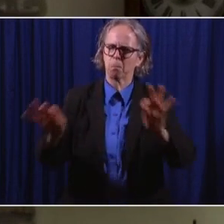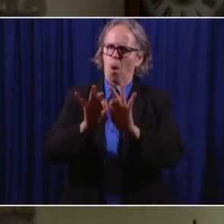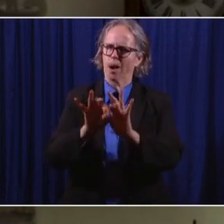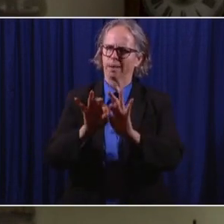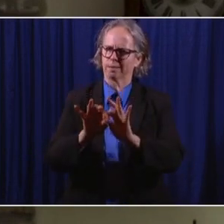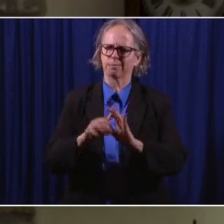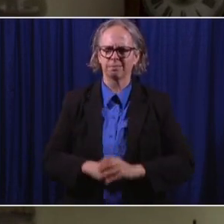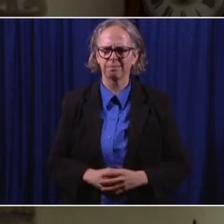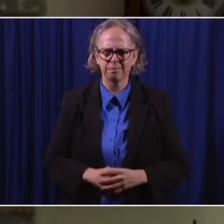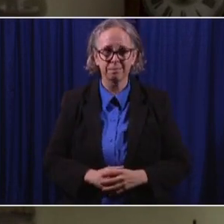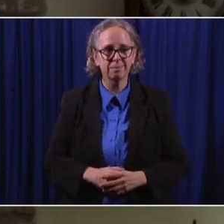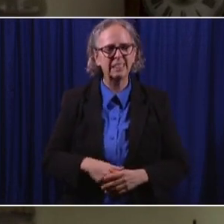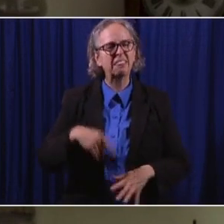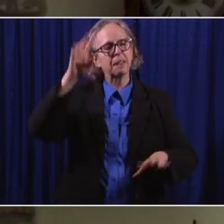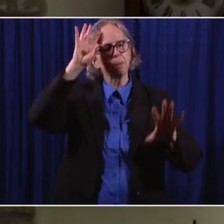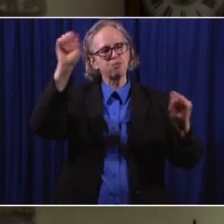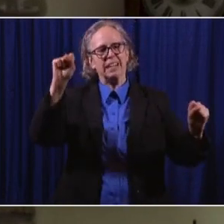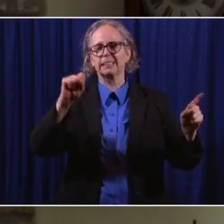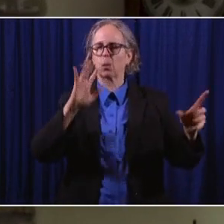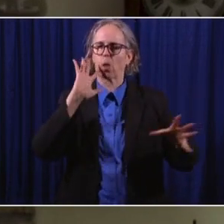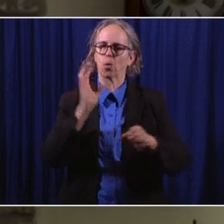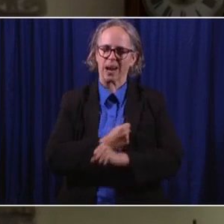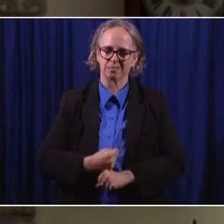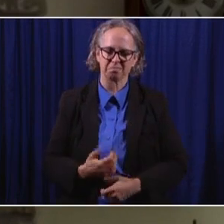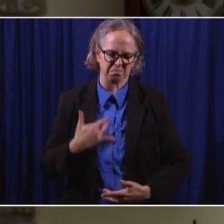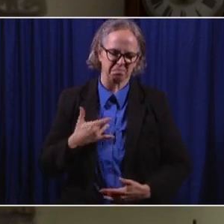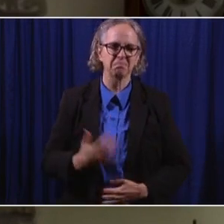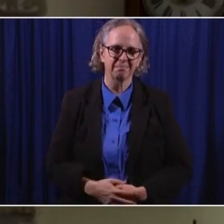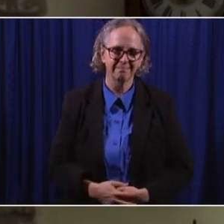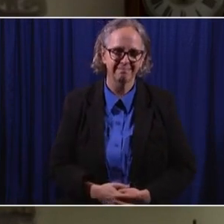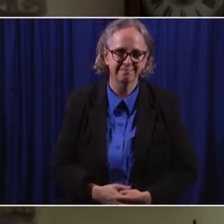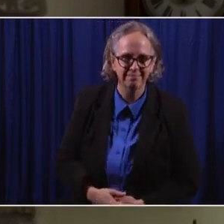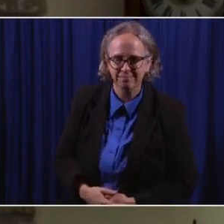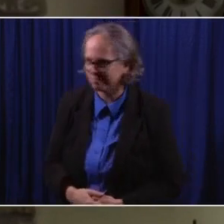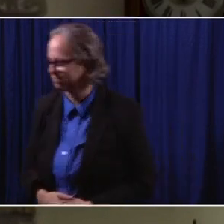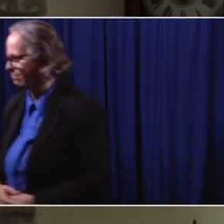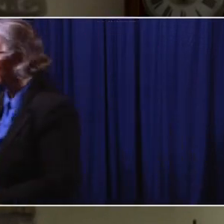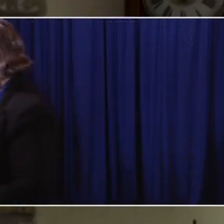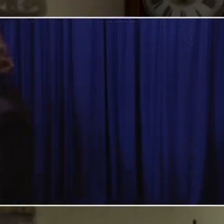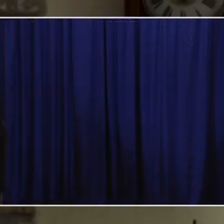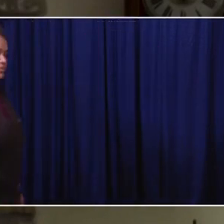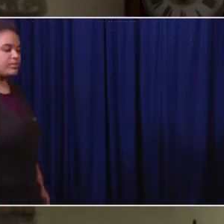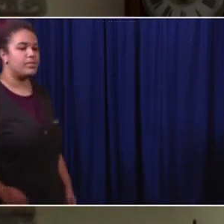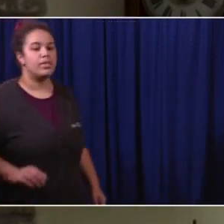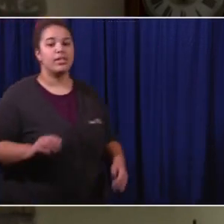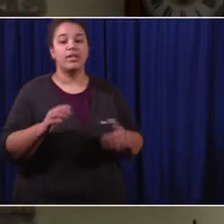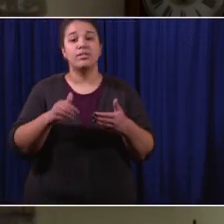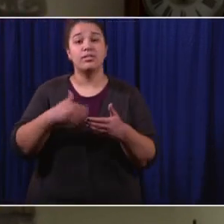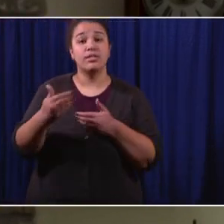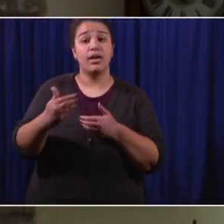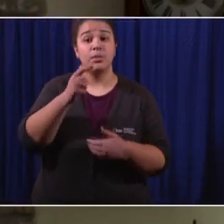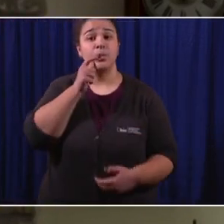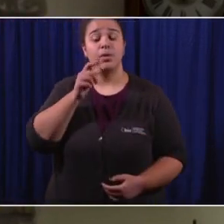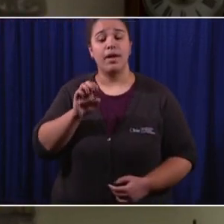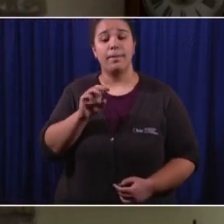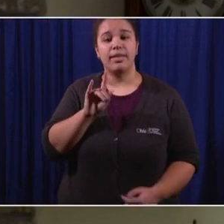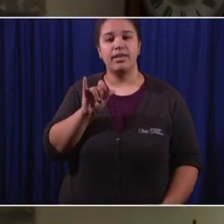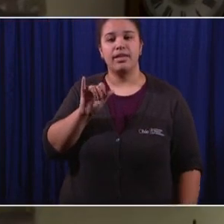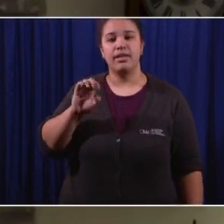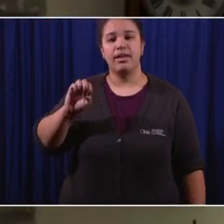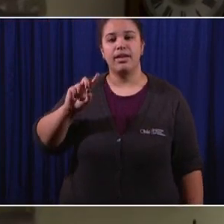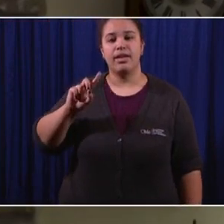Ohio. Next question is from Emily Hamilton at WEWS in Cleveland. Hi,